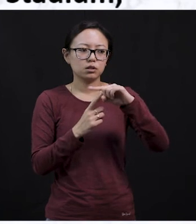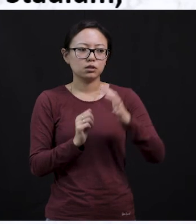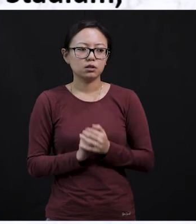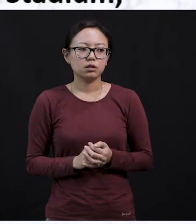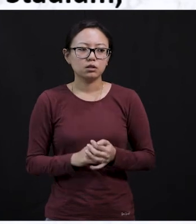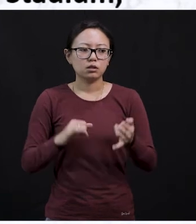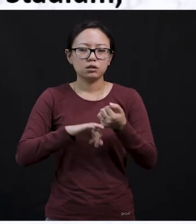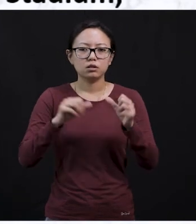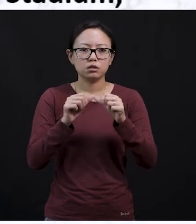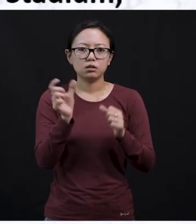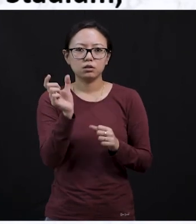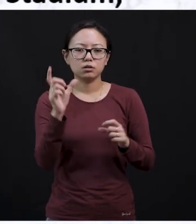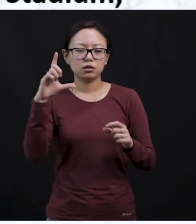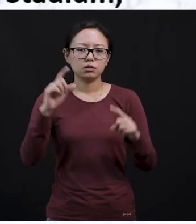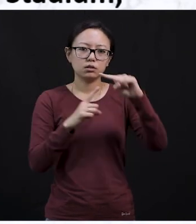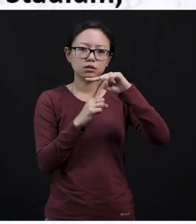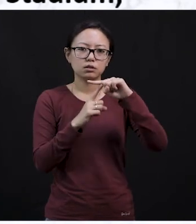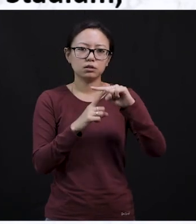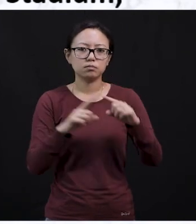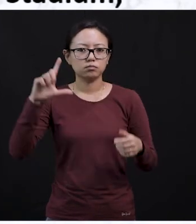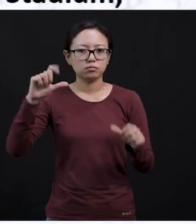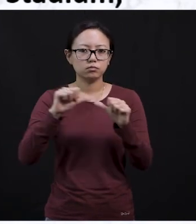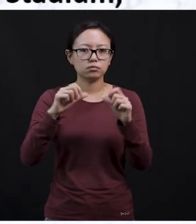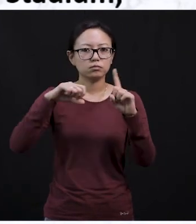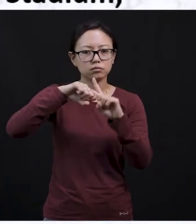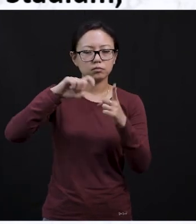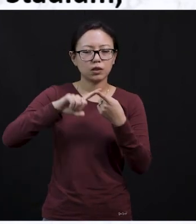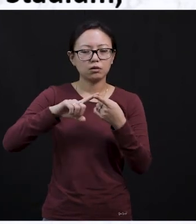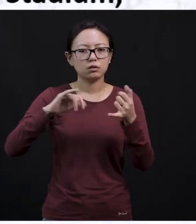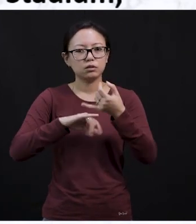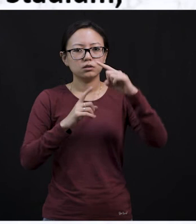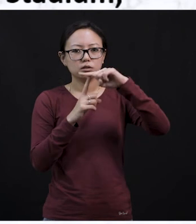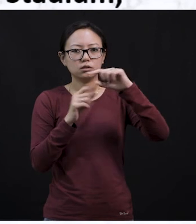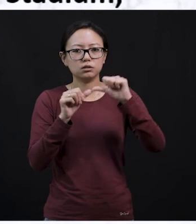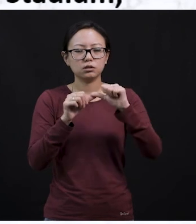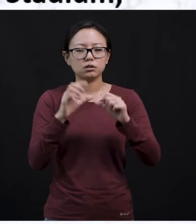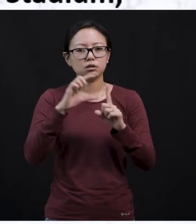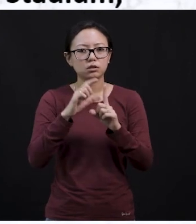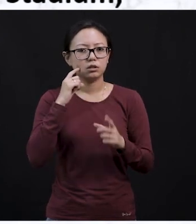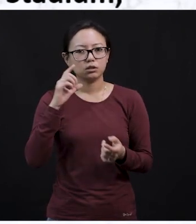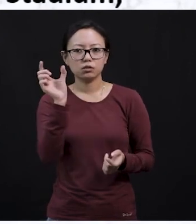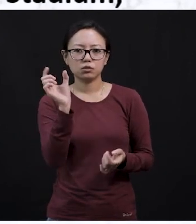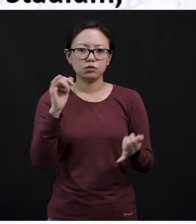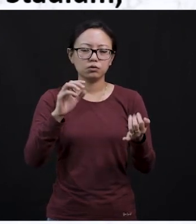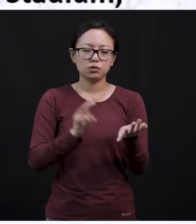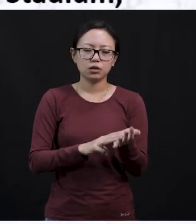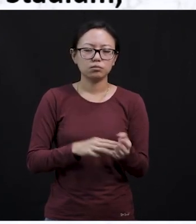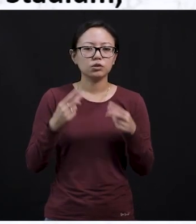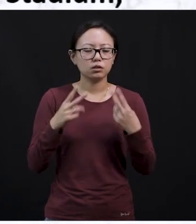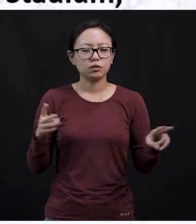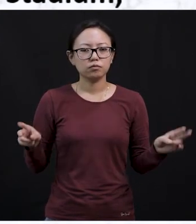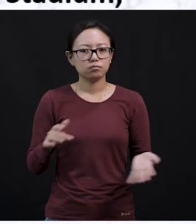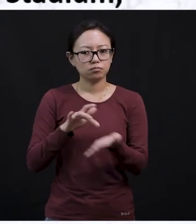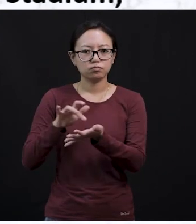now we know because of the cricket matches, Victoria Memorial, and Writers Building. So Writers Building is a place where